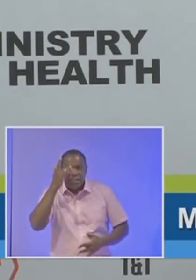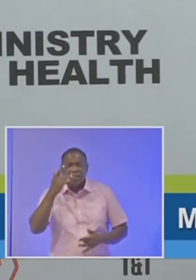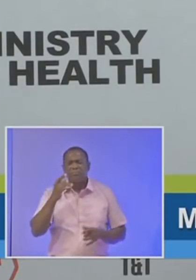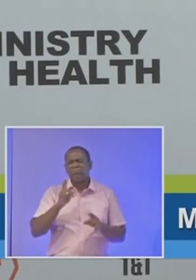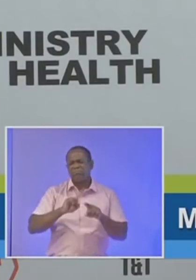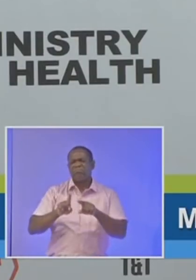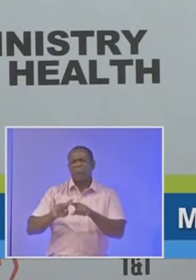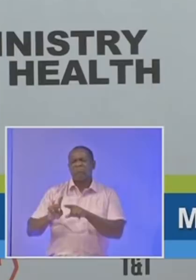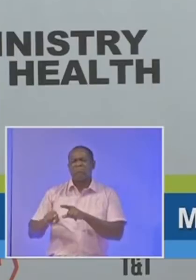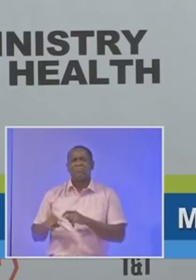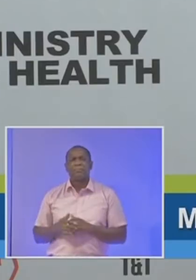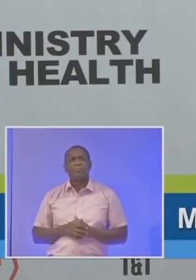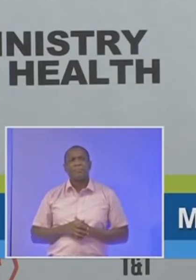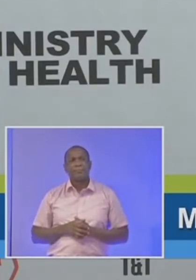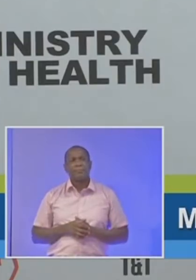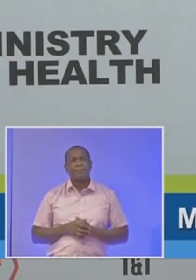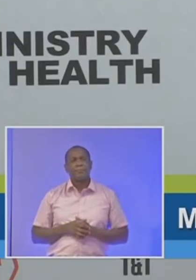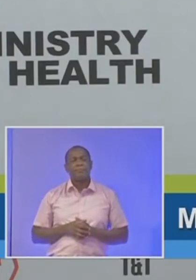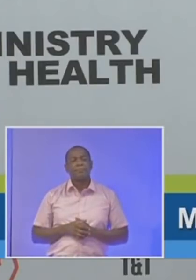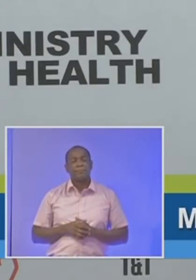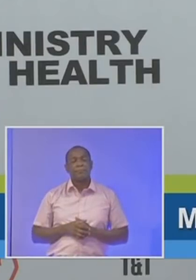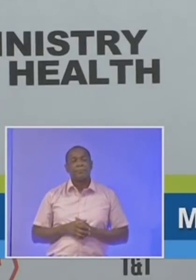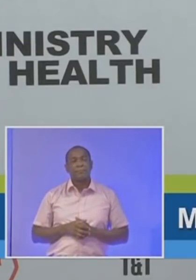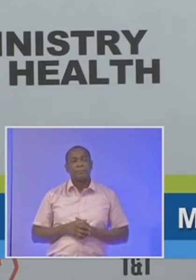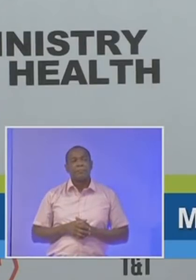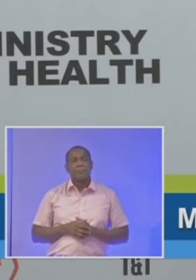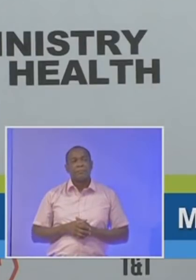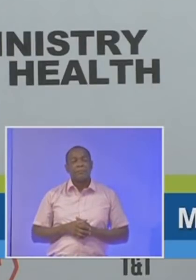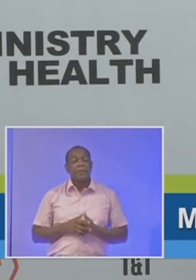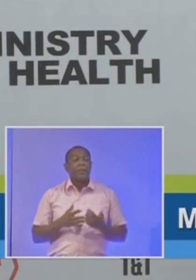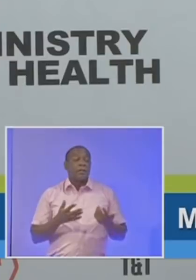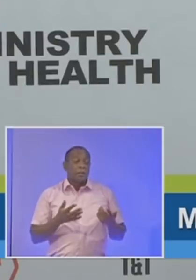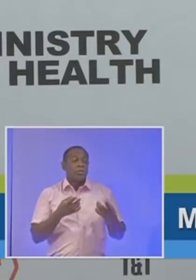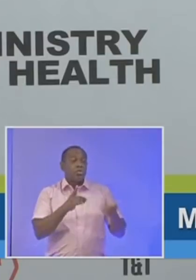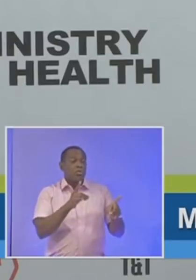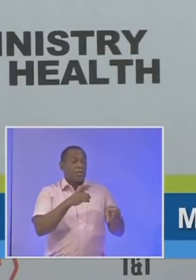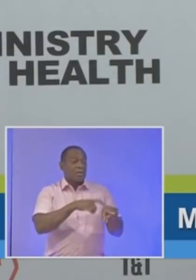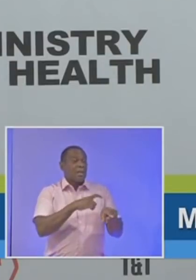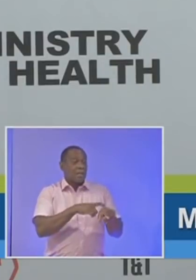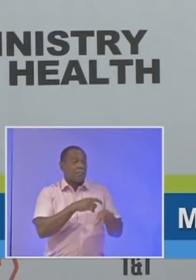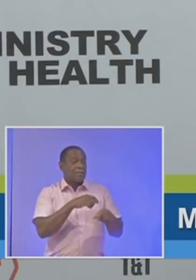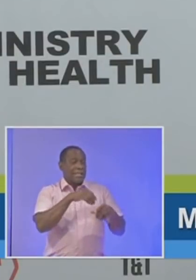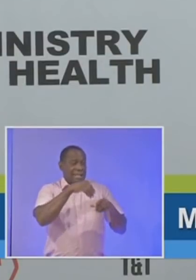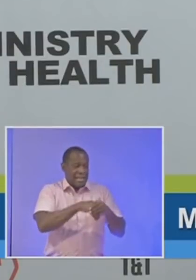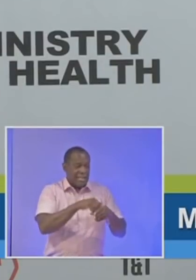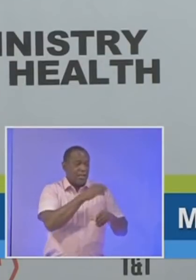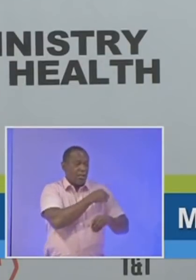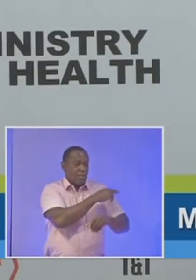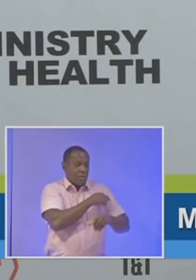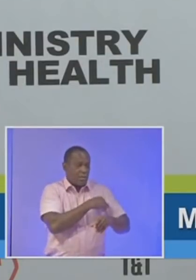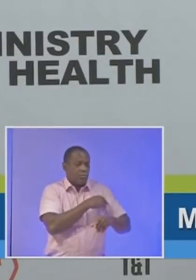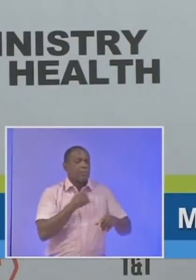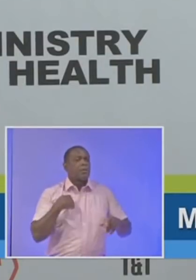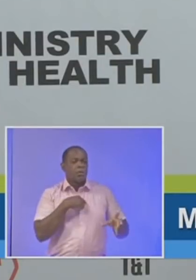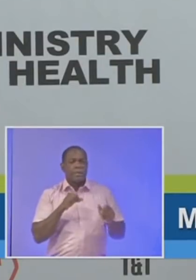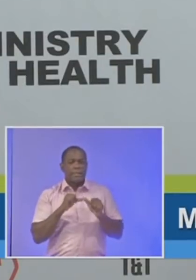are warded and when they are seen in subsequent clinics, this same multidisciplinary approach is